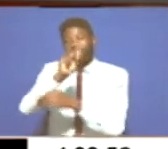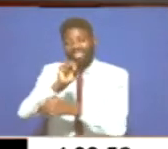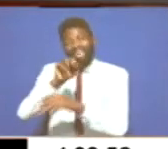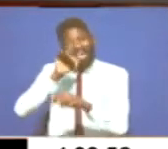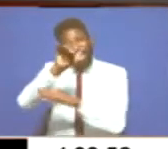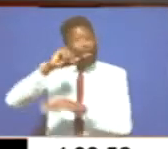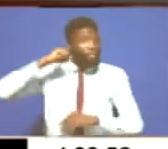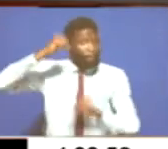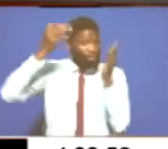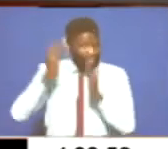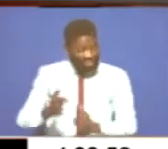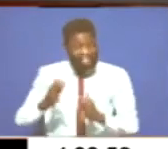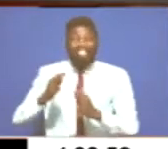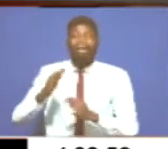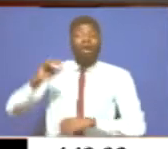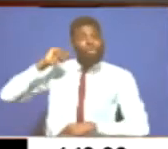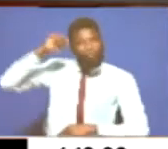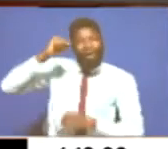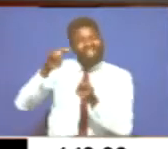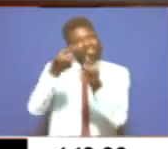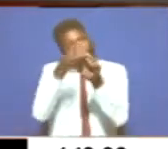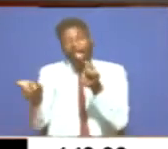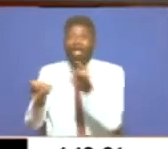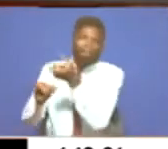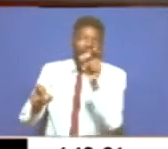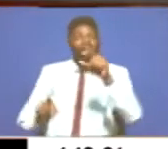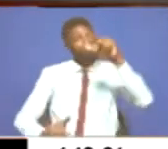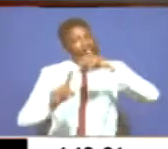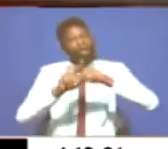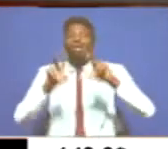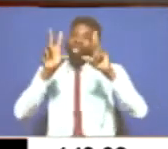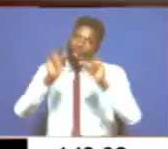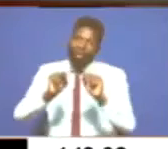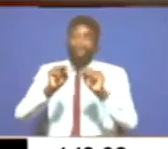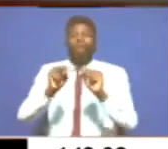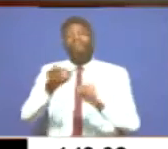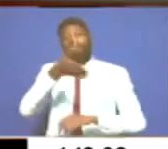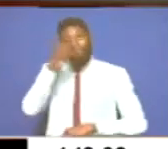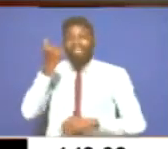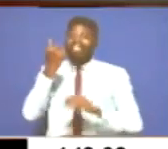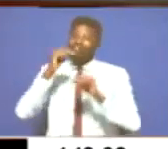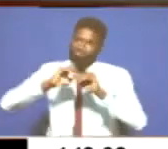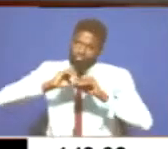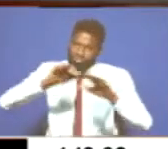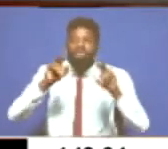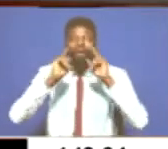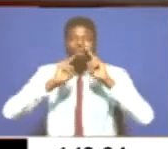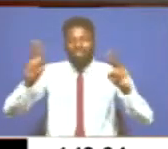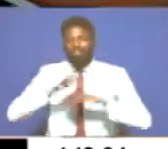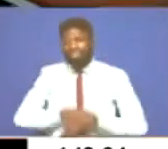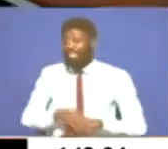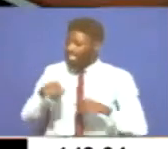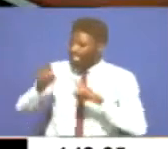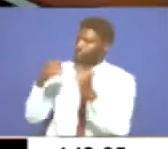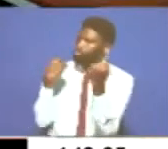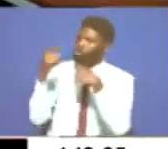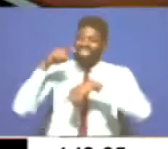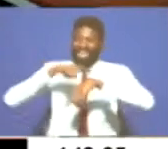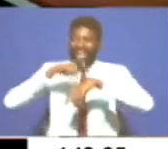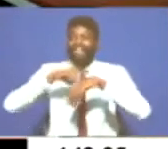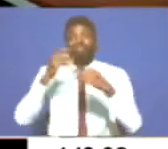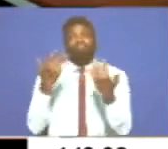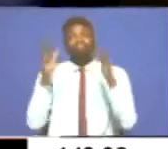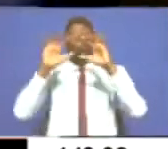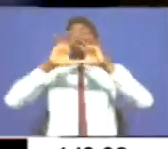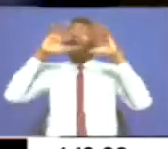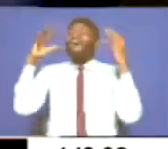politics and be peace ambassadors during this year's electioneering period. Cheboi spoke during the celebrations of the global event at